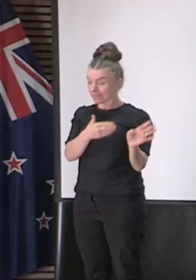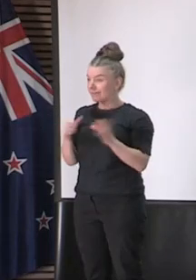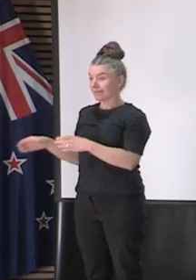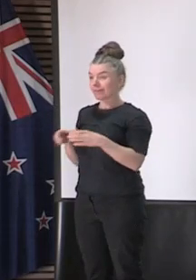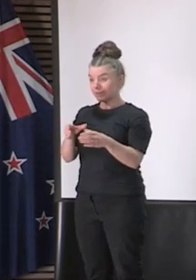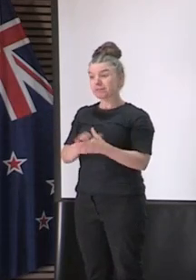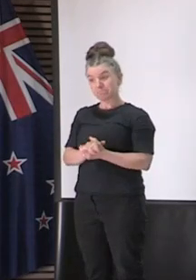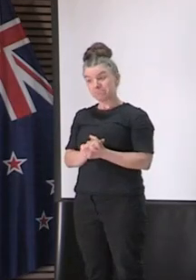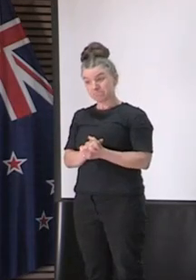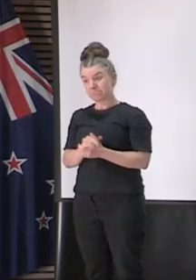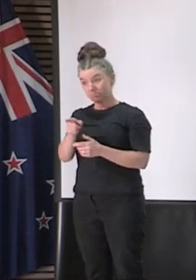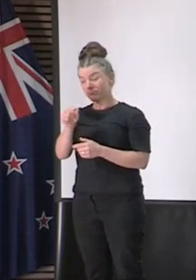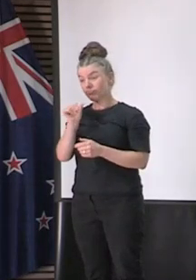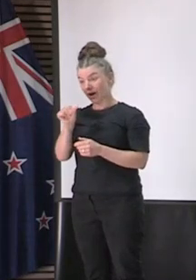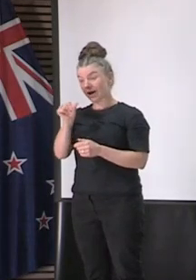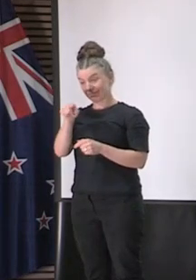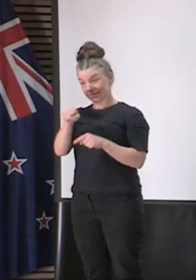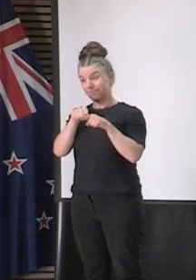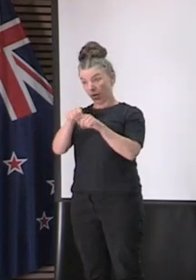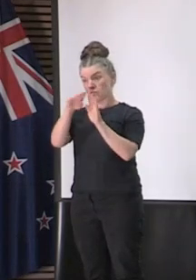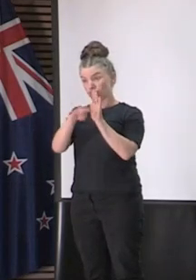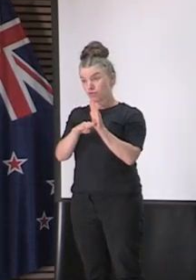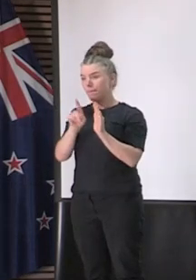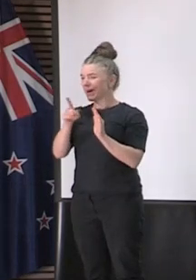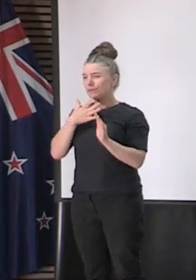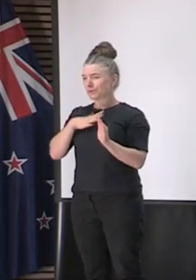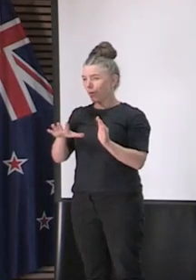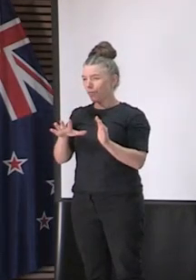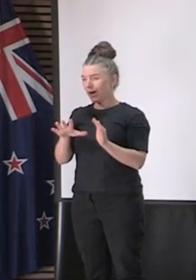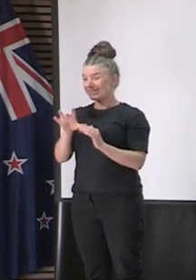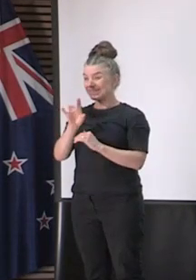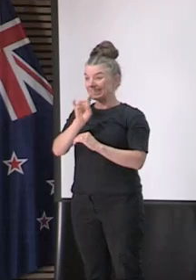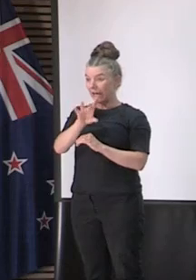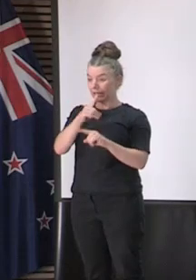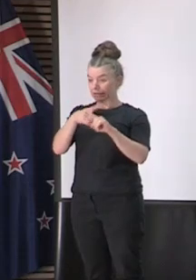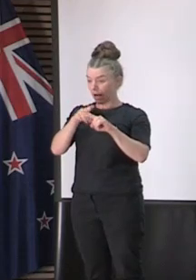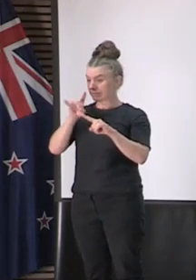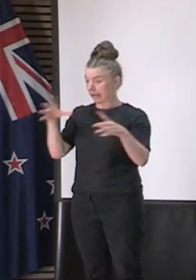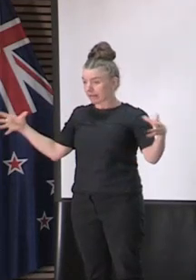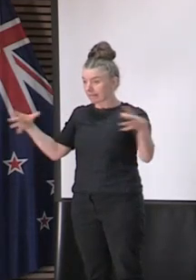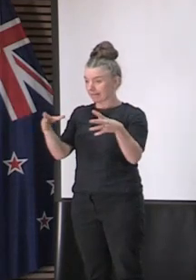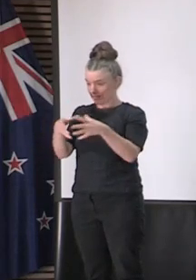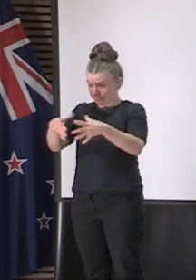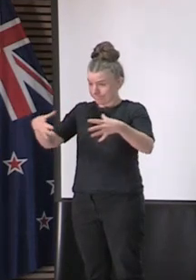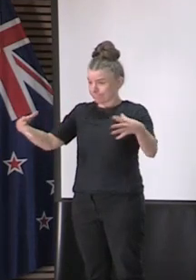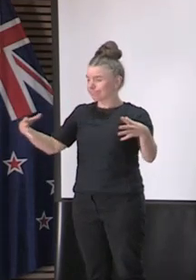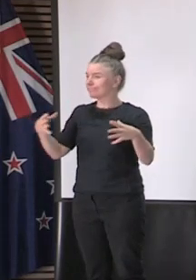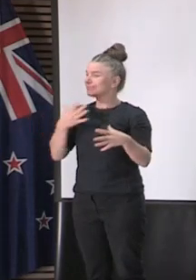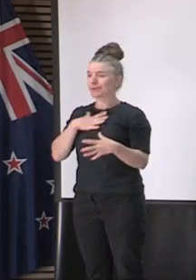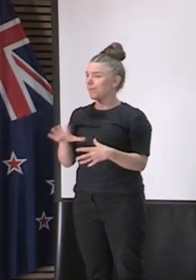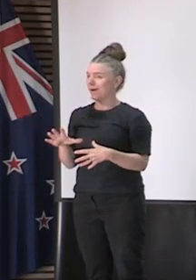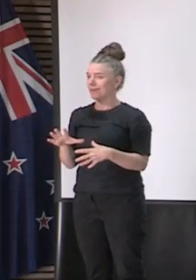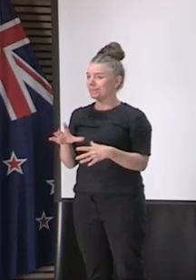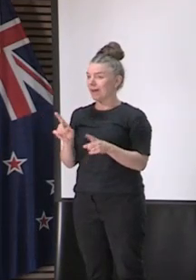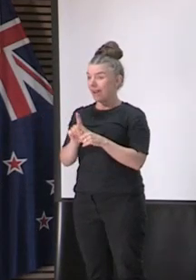that would be within the room, within the rules. What we don't want is them all then to come together at a conclusion, so a large wake or a large